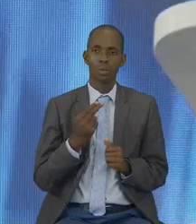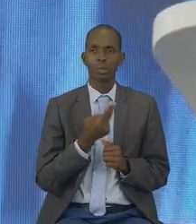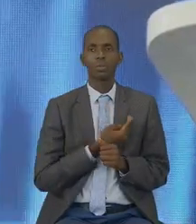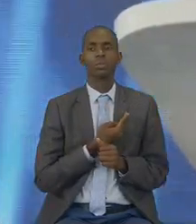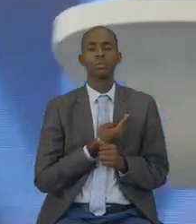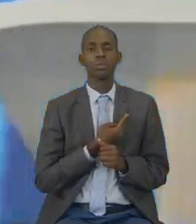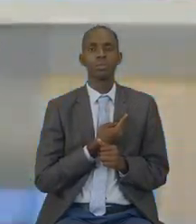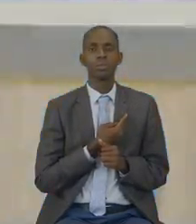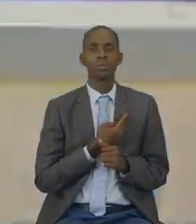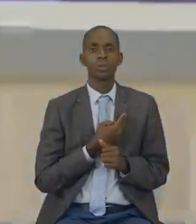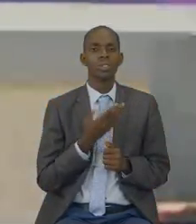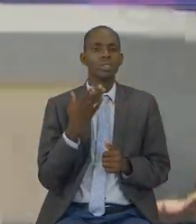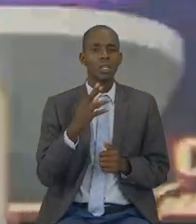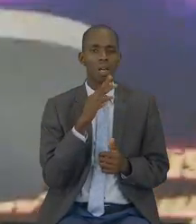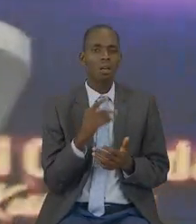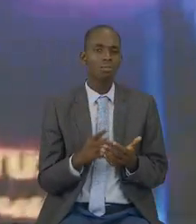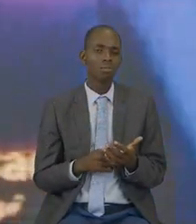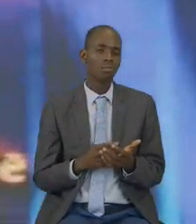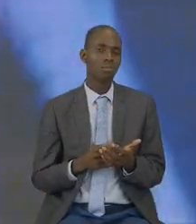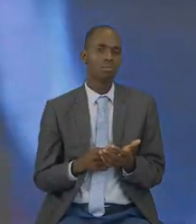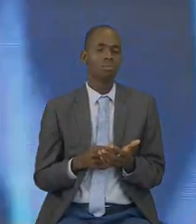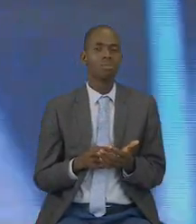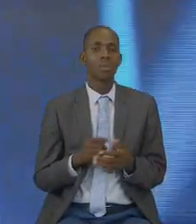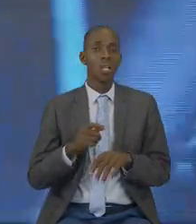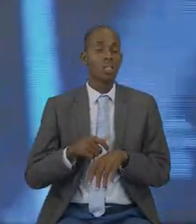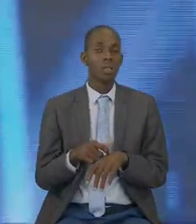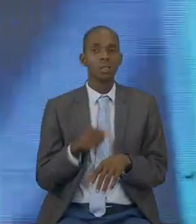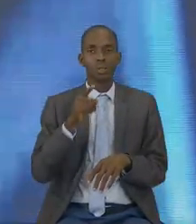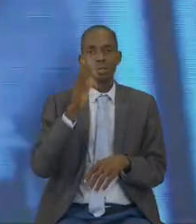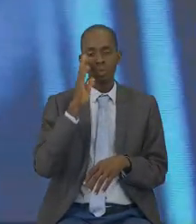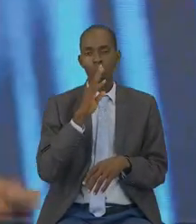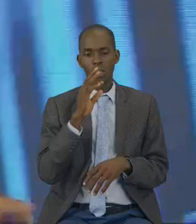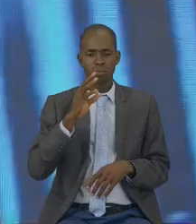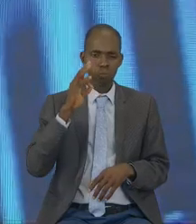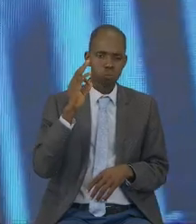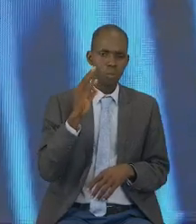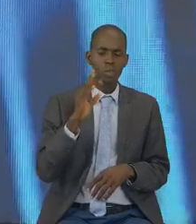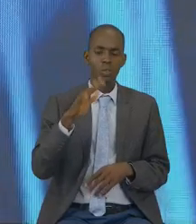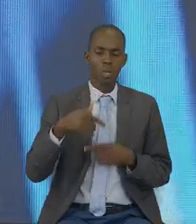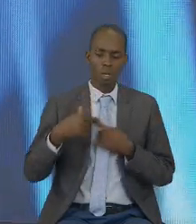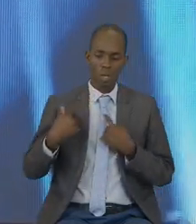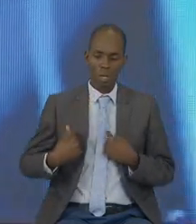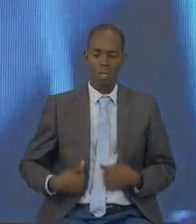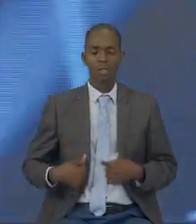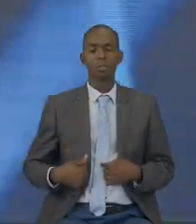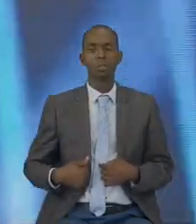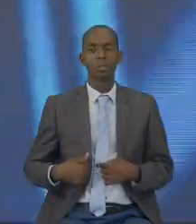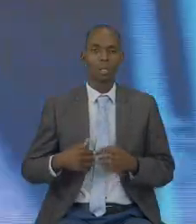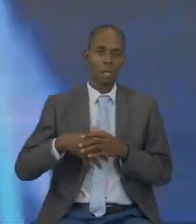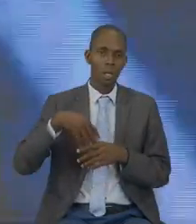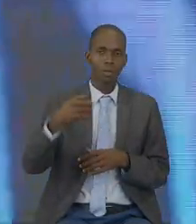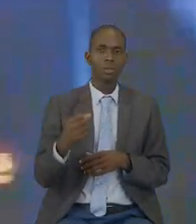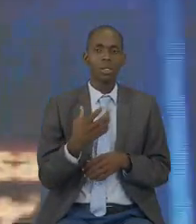us? The times when you've been preaching your hearts out, and you look at